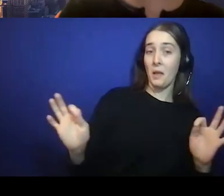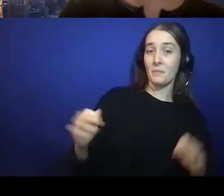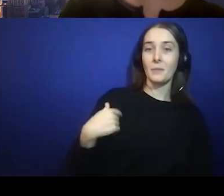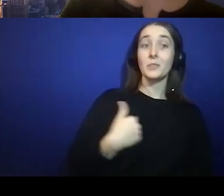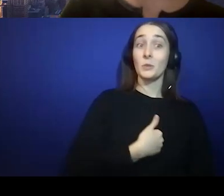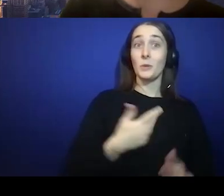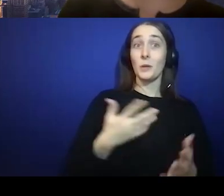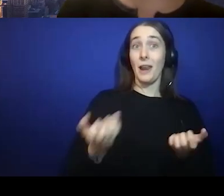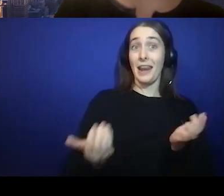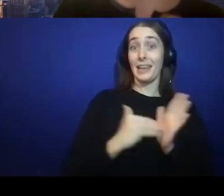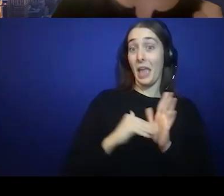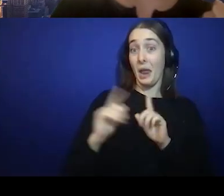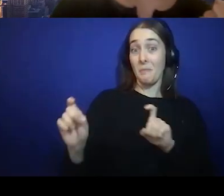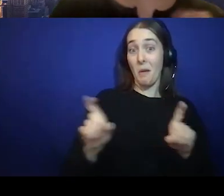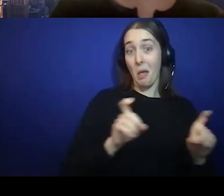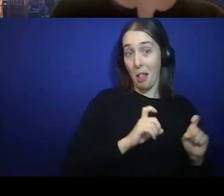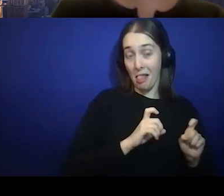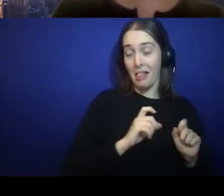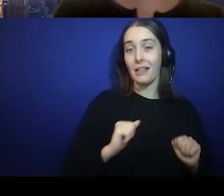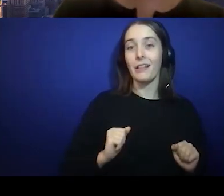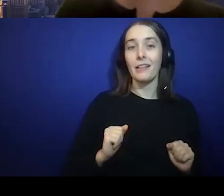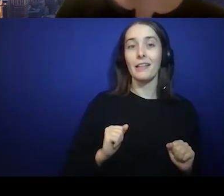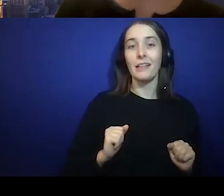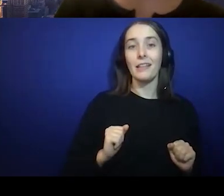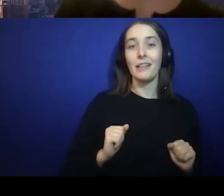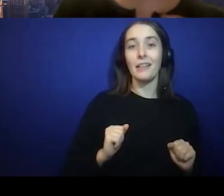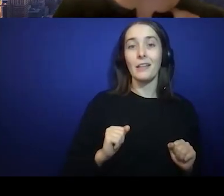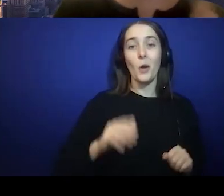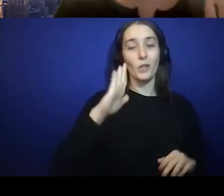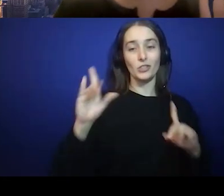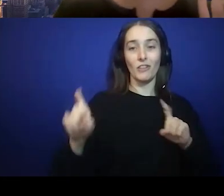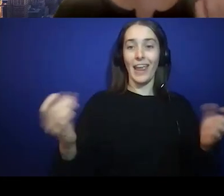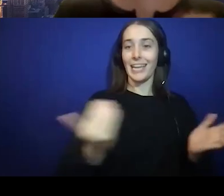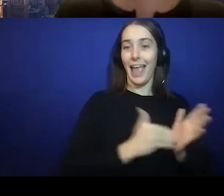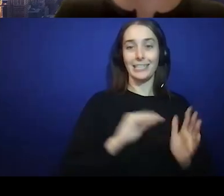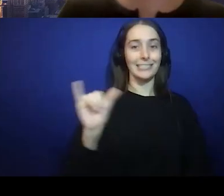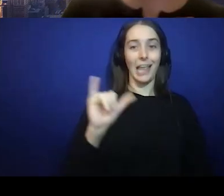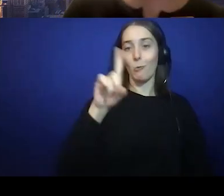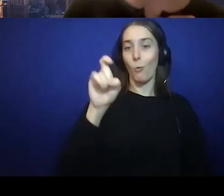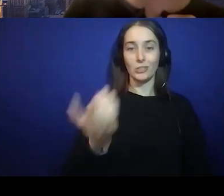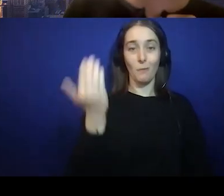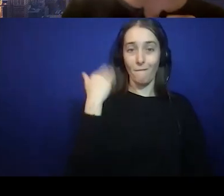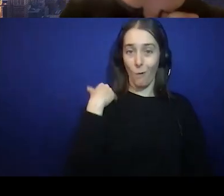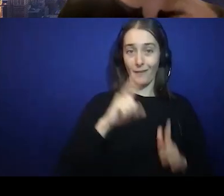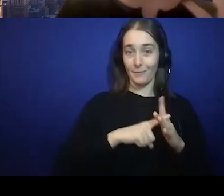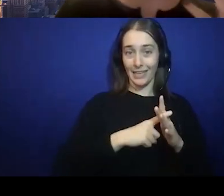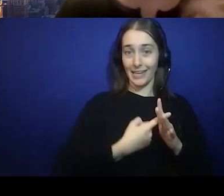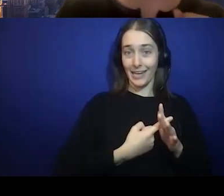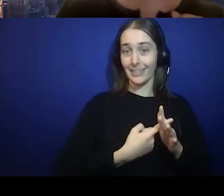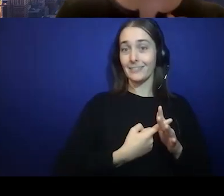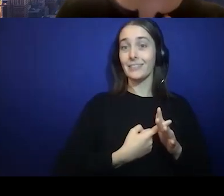Zoom poll, and we thought it would be a great idea to survey you again on the same questions we started our webinar with.